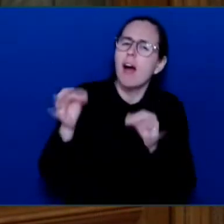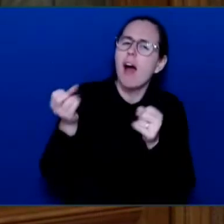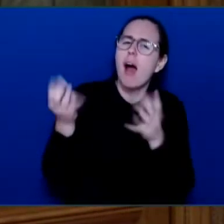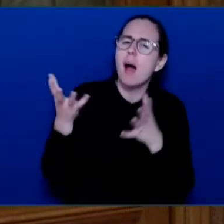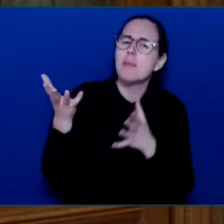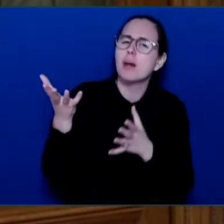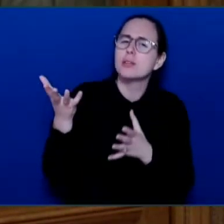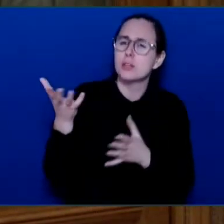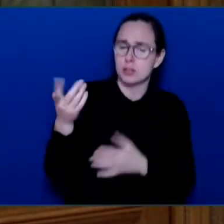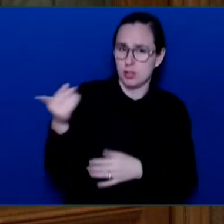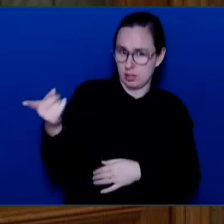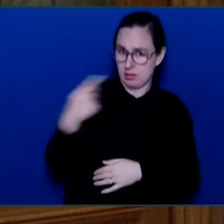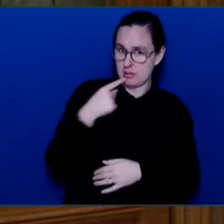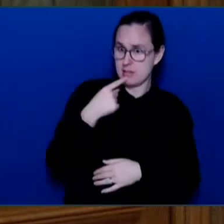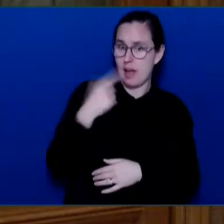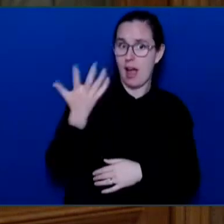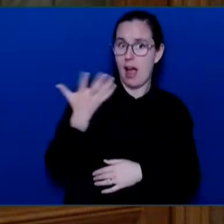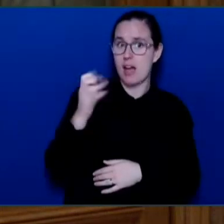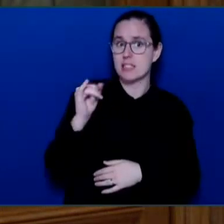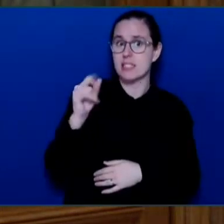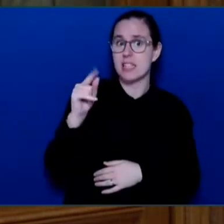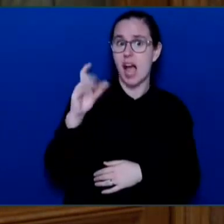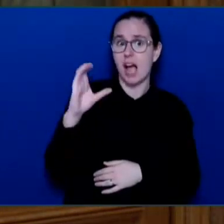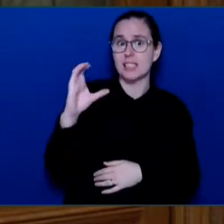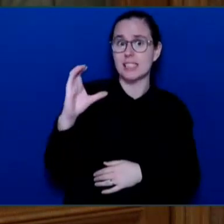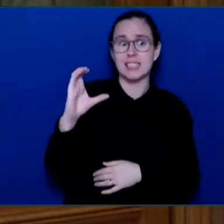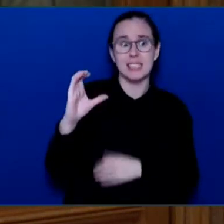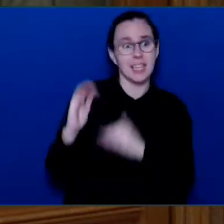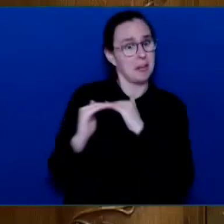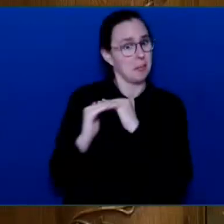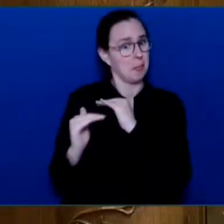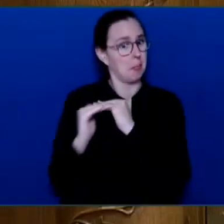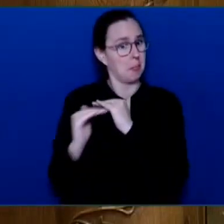the Minister of Energy, just how much is this dam costing us?